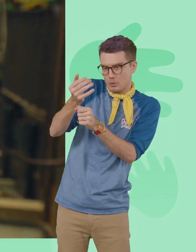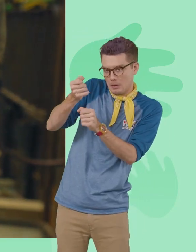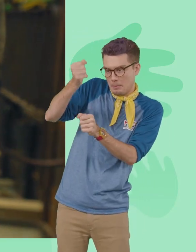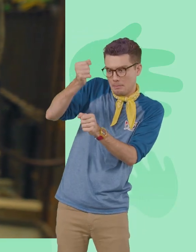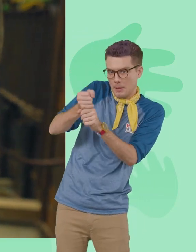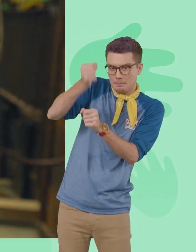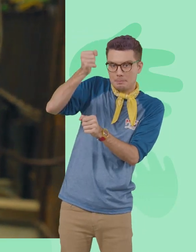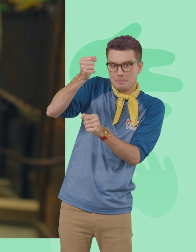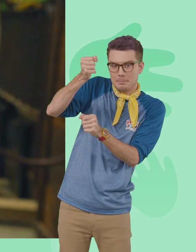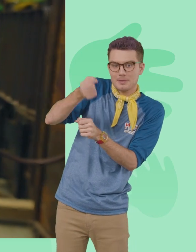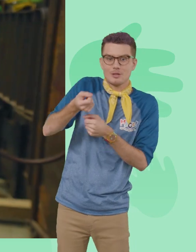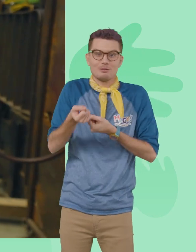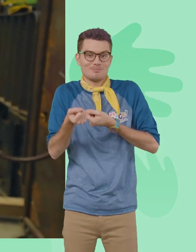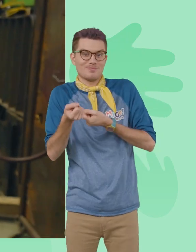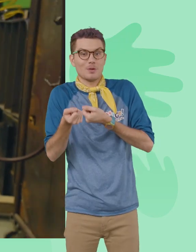Just like that.